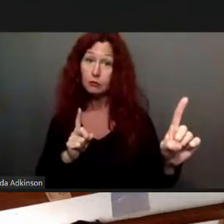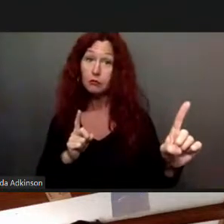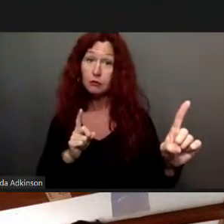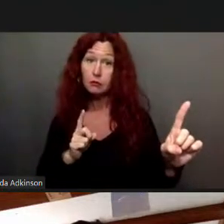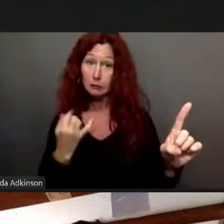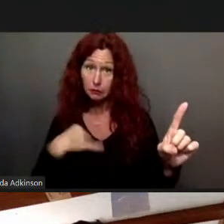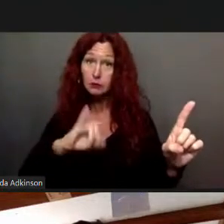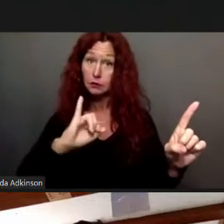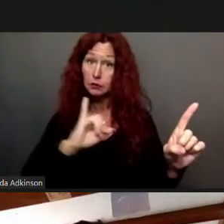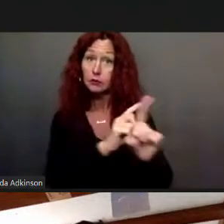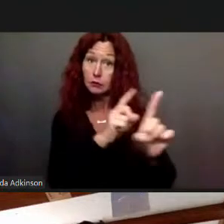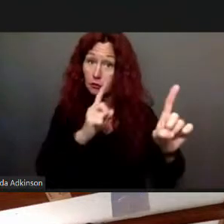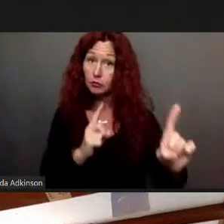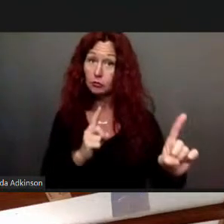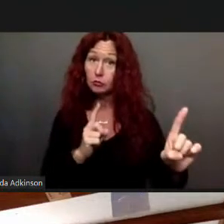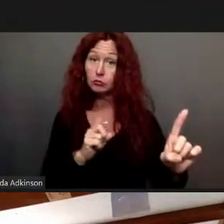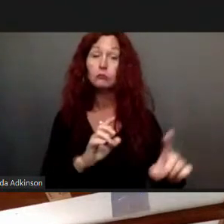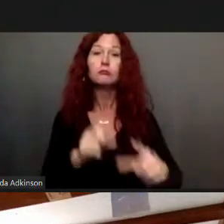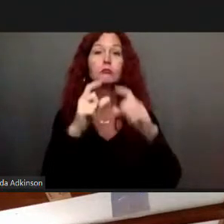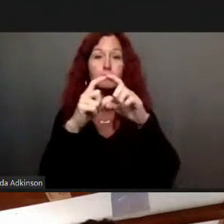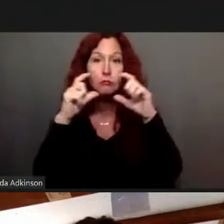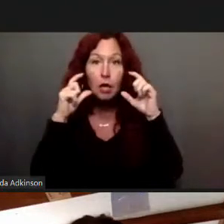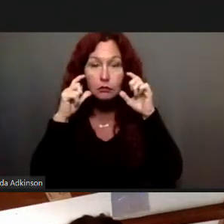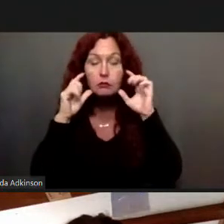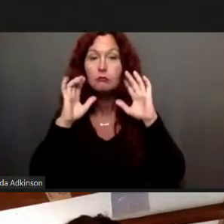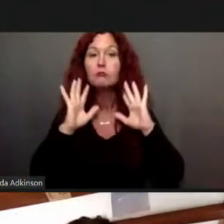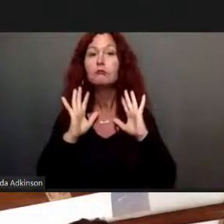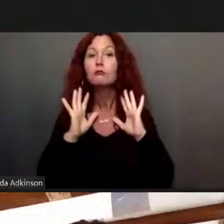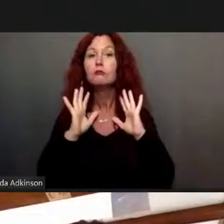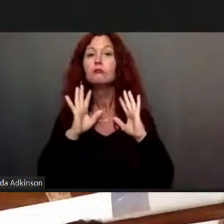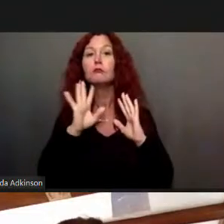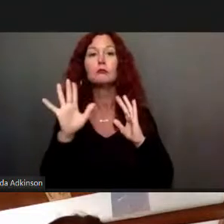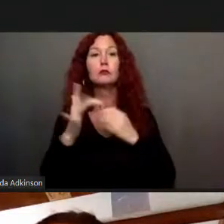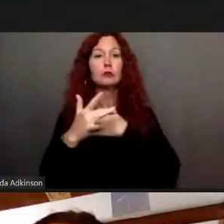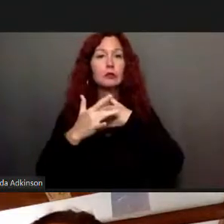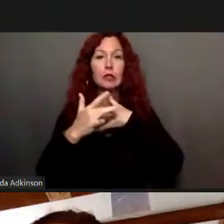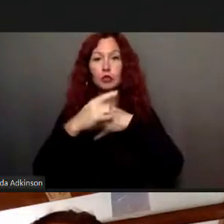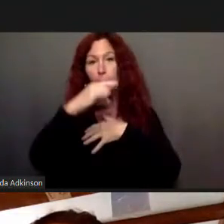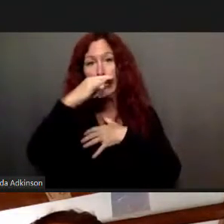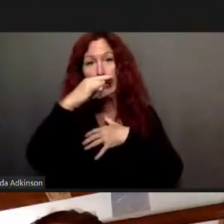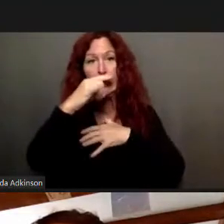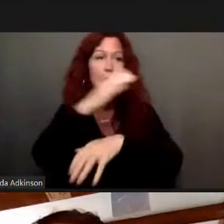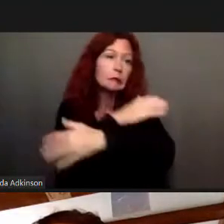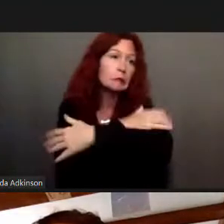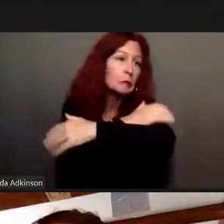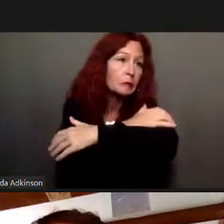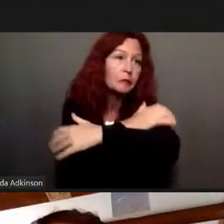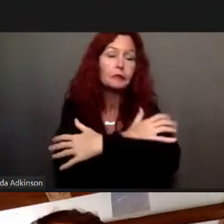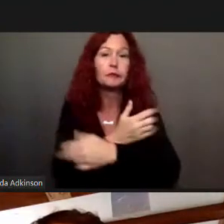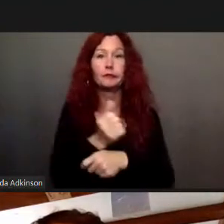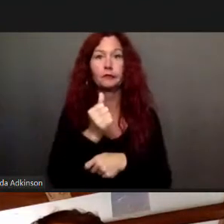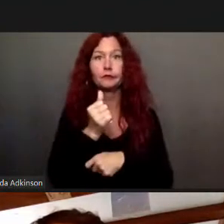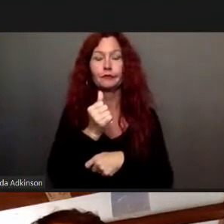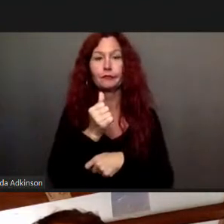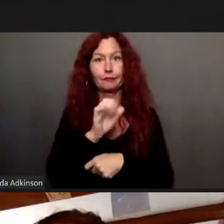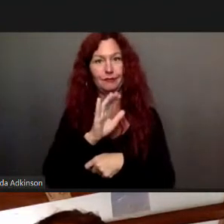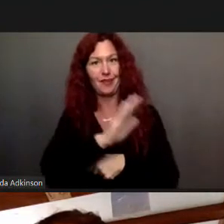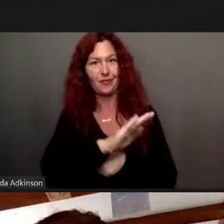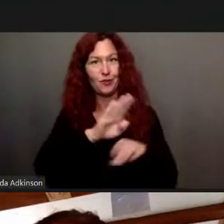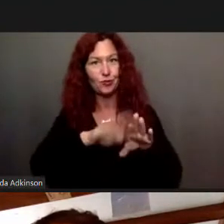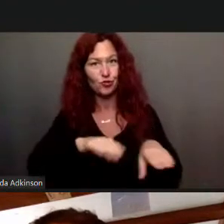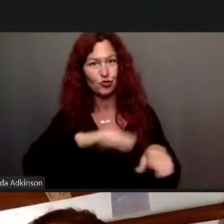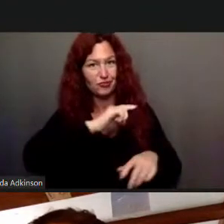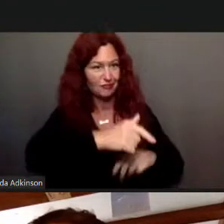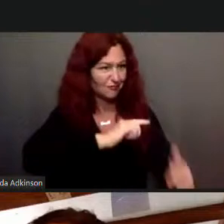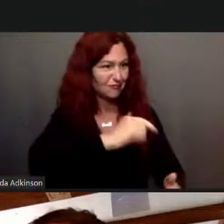and practice social distancing. Don't touch, you know, my kids, my grandchildren, the same thing, and any family member